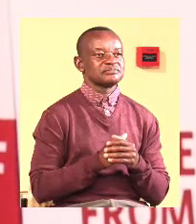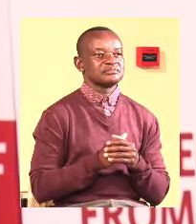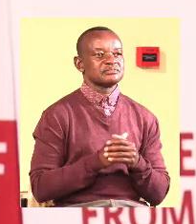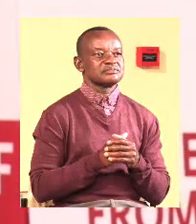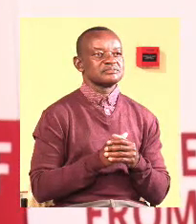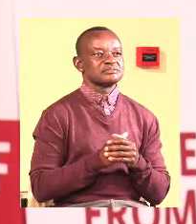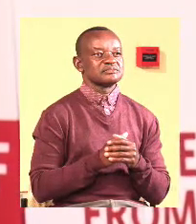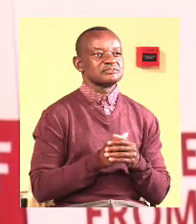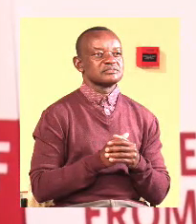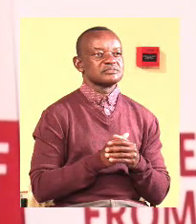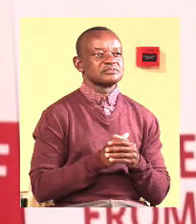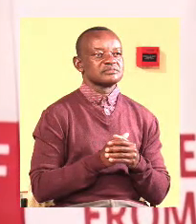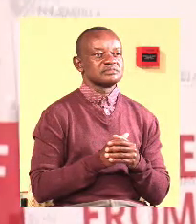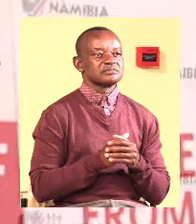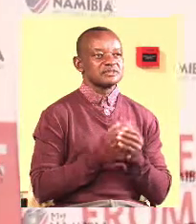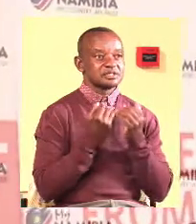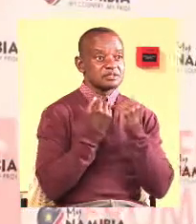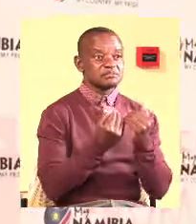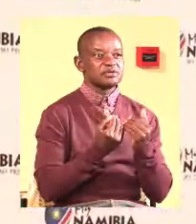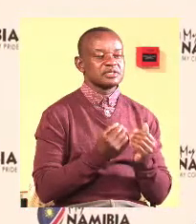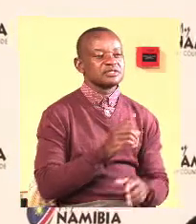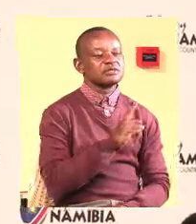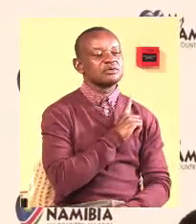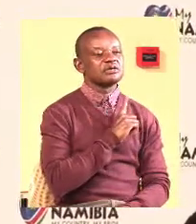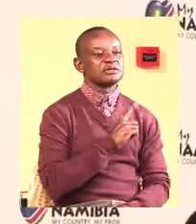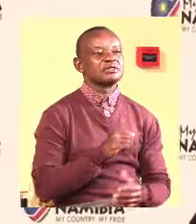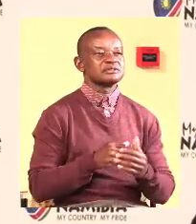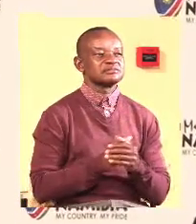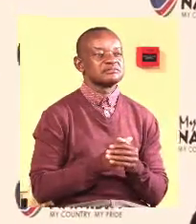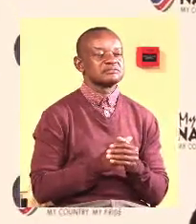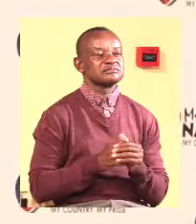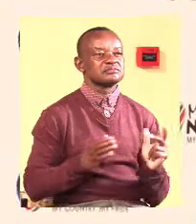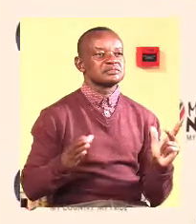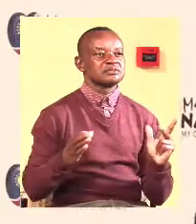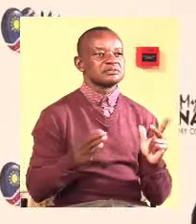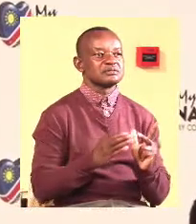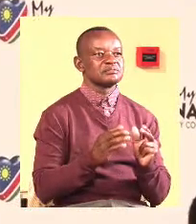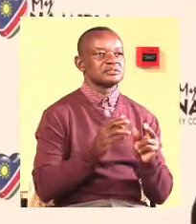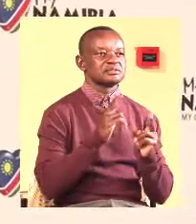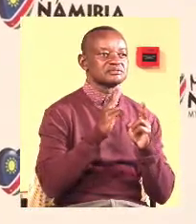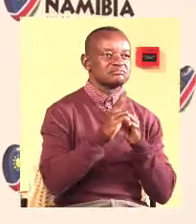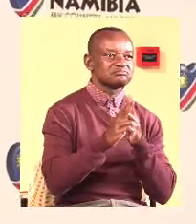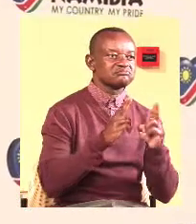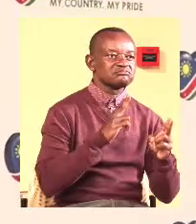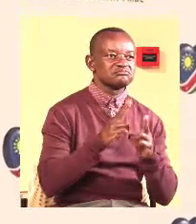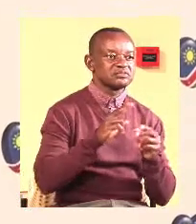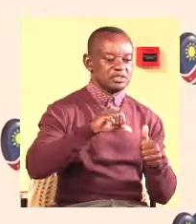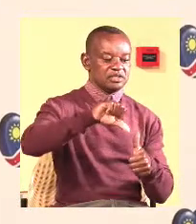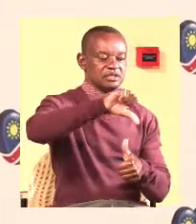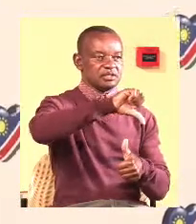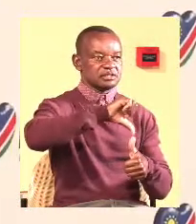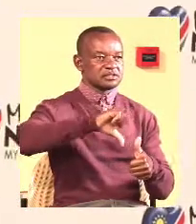Okay, community engagement or social mobilization. This